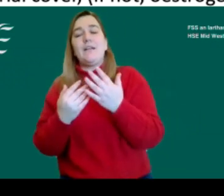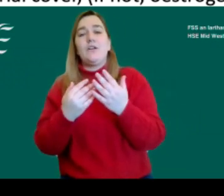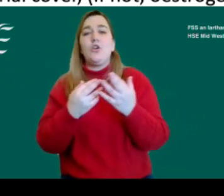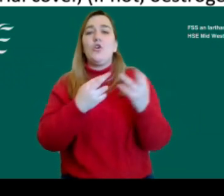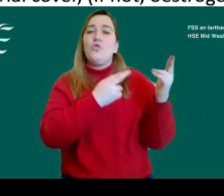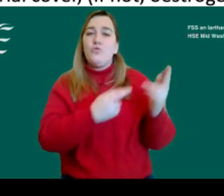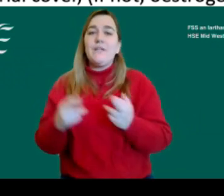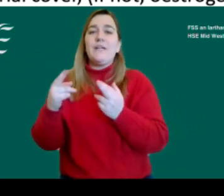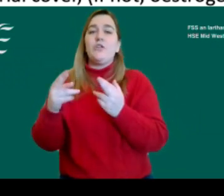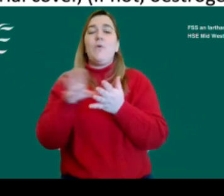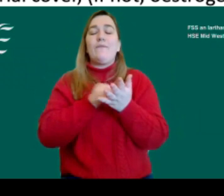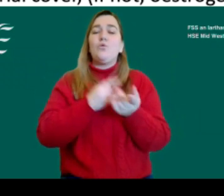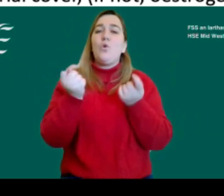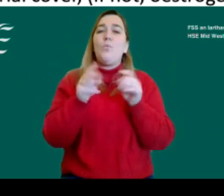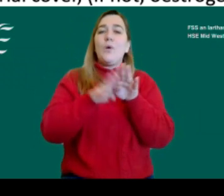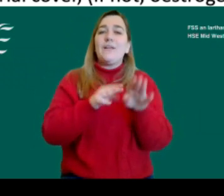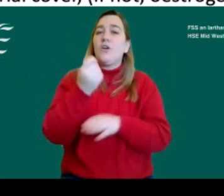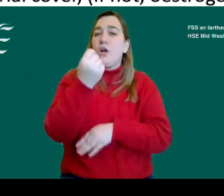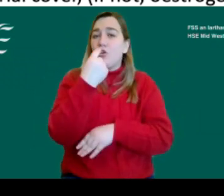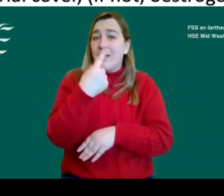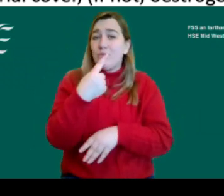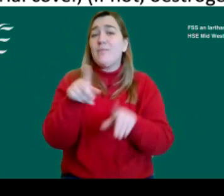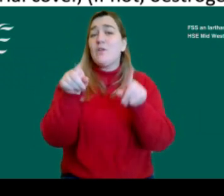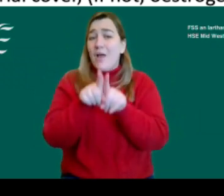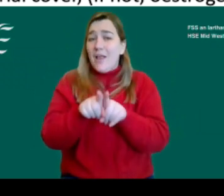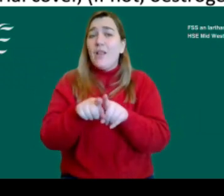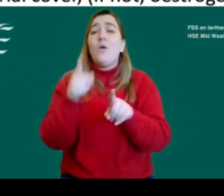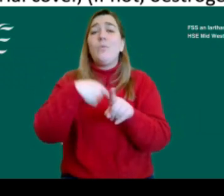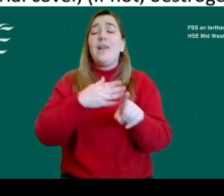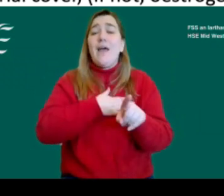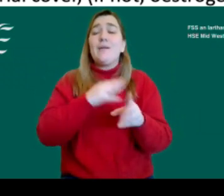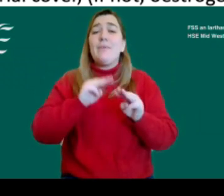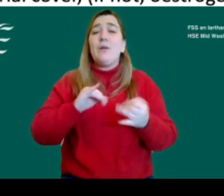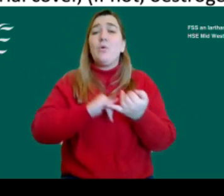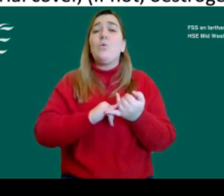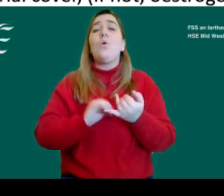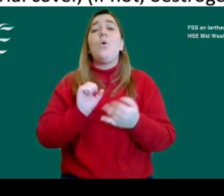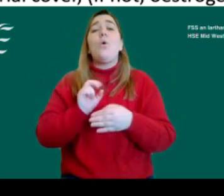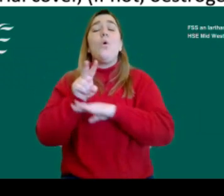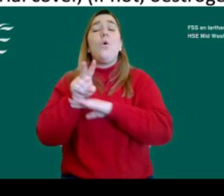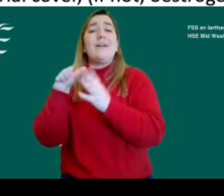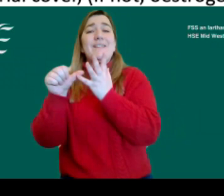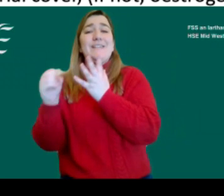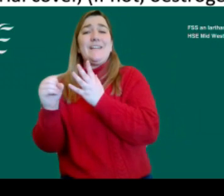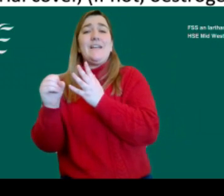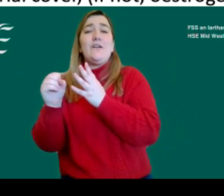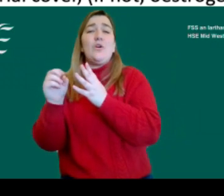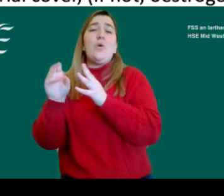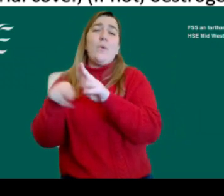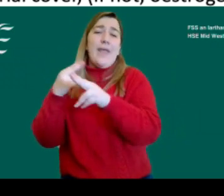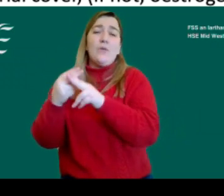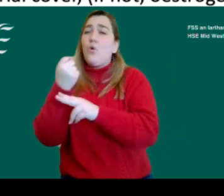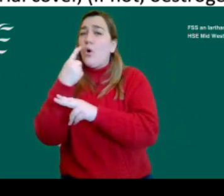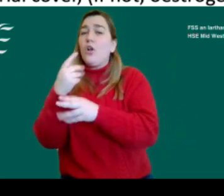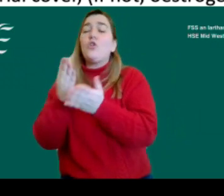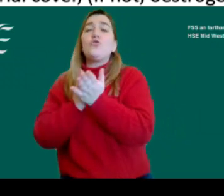like people who are over 60 to get off the orals and get onto a transdermal or through the skin prep. Pregnancy risk and contraceptive risk and HRT. So